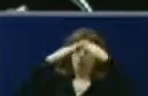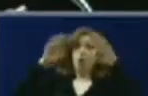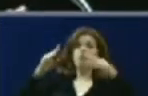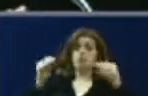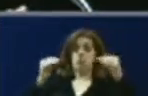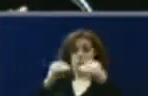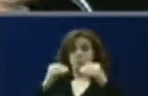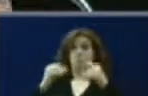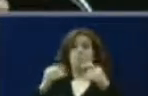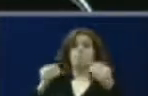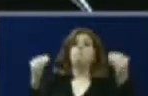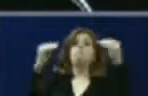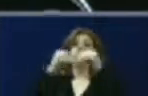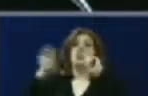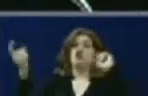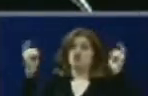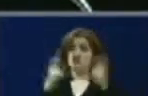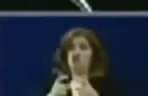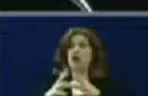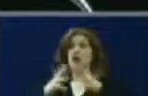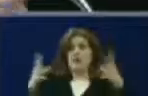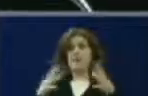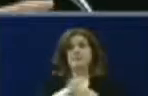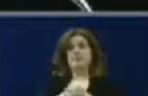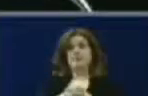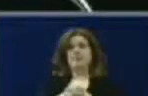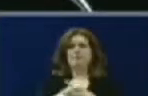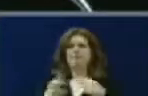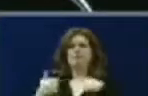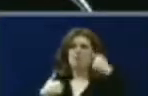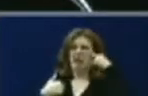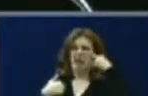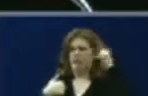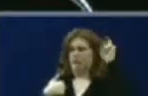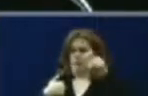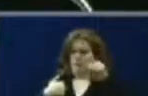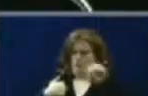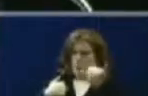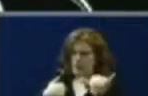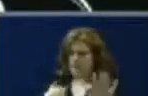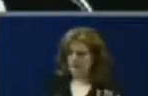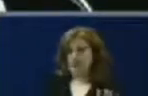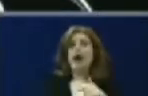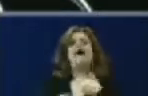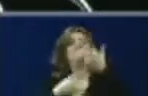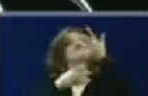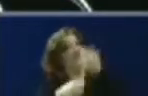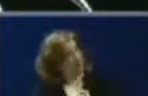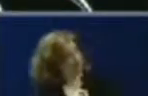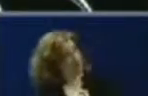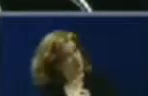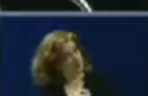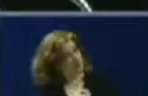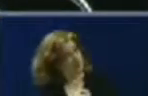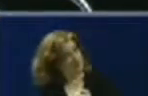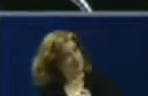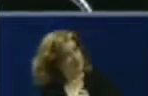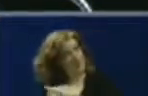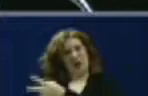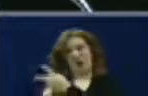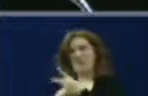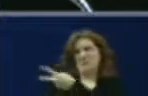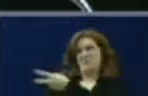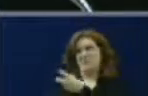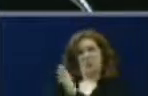change. I think, however, we don't need to do that. I have faith, just borrow my other board